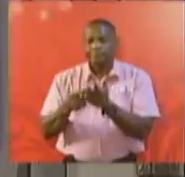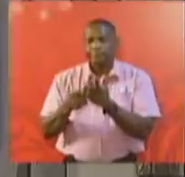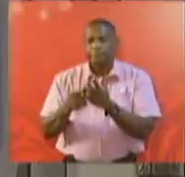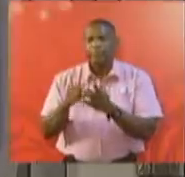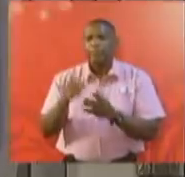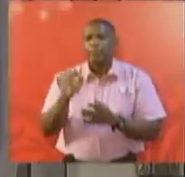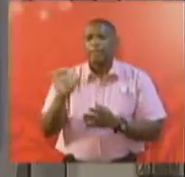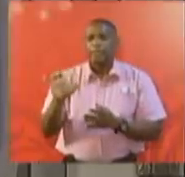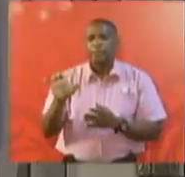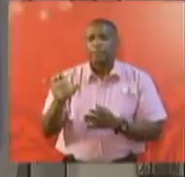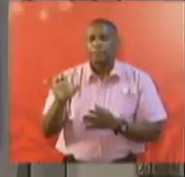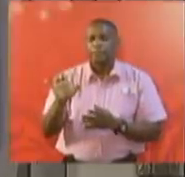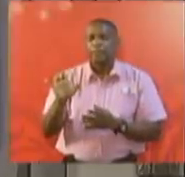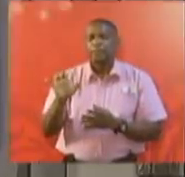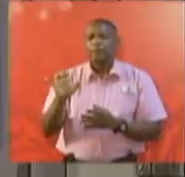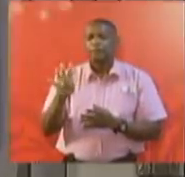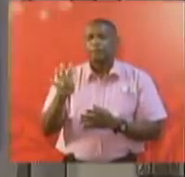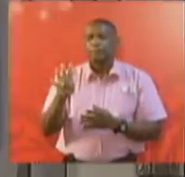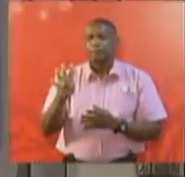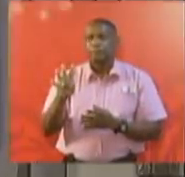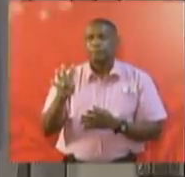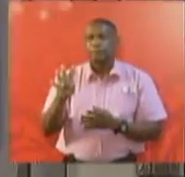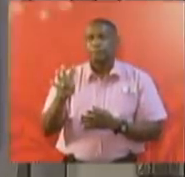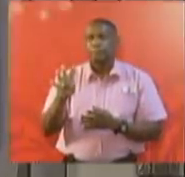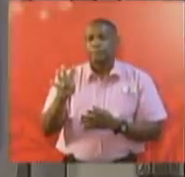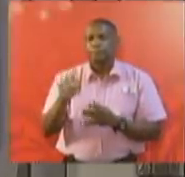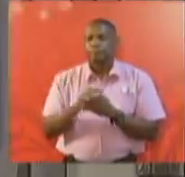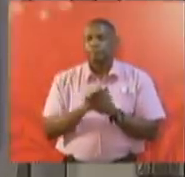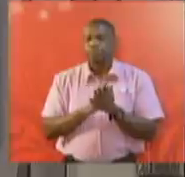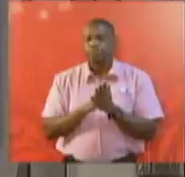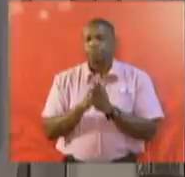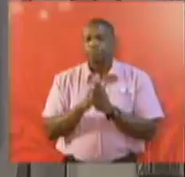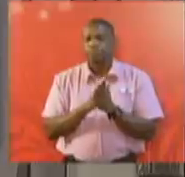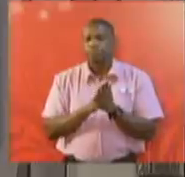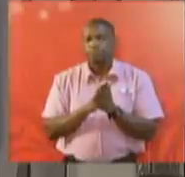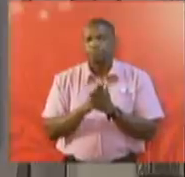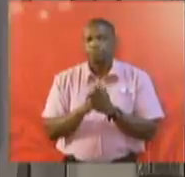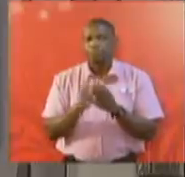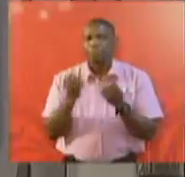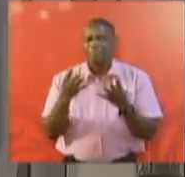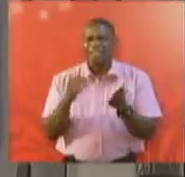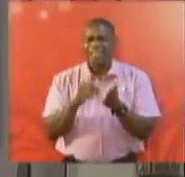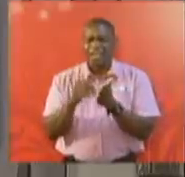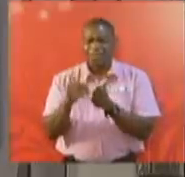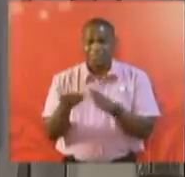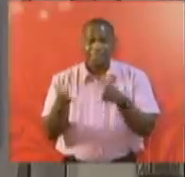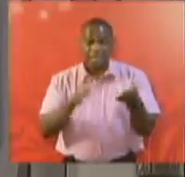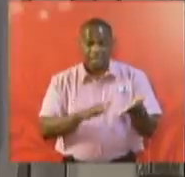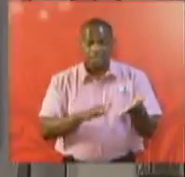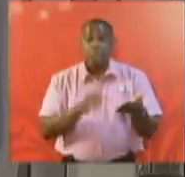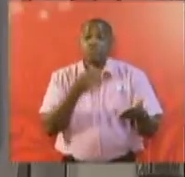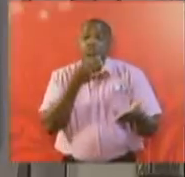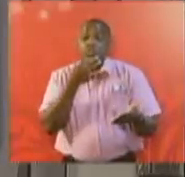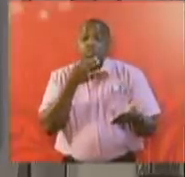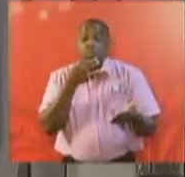957,608 persons around the world have died. And we'll be talking about a million deaths